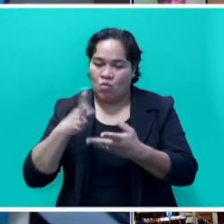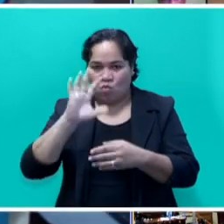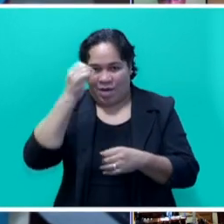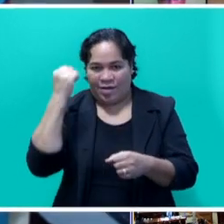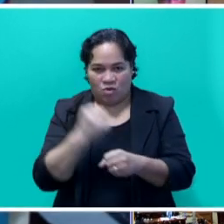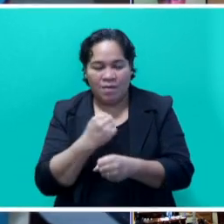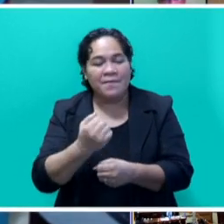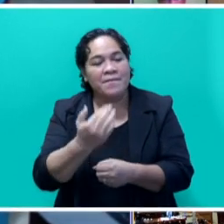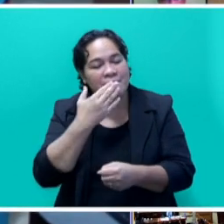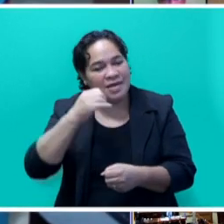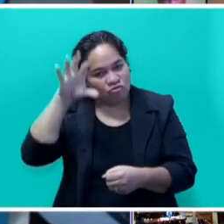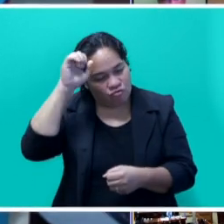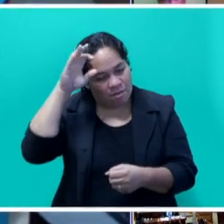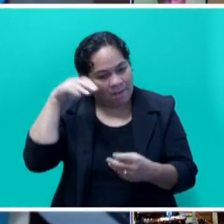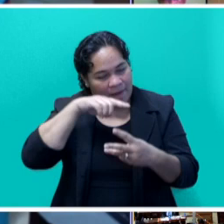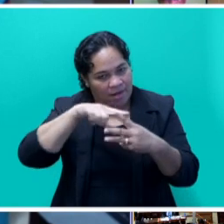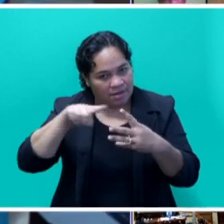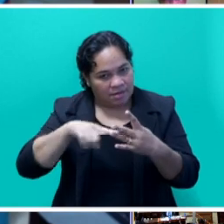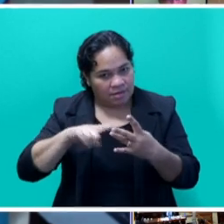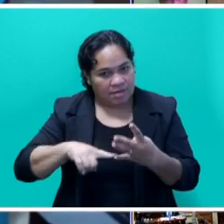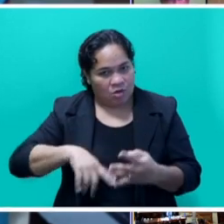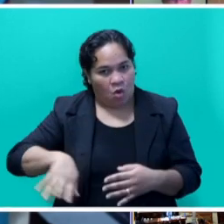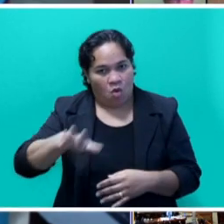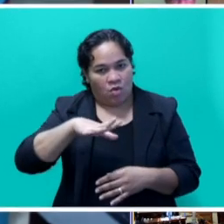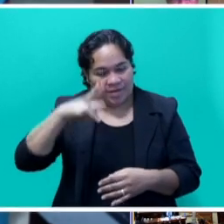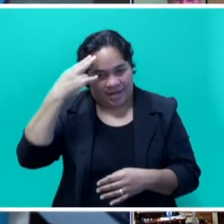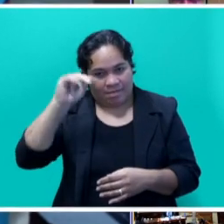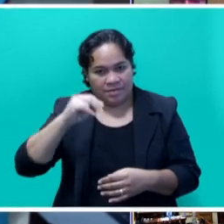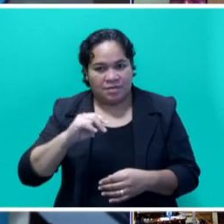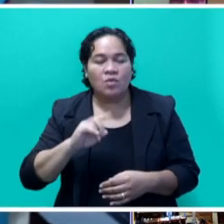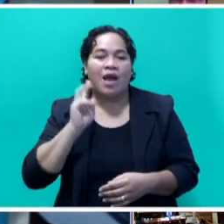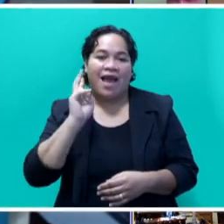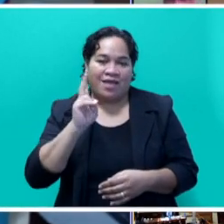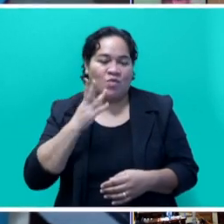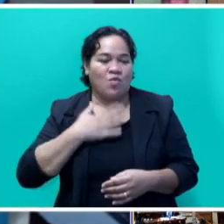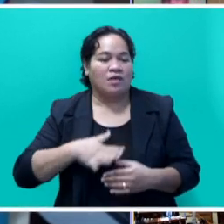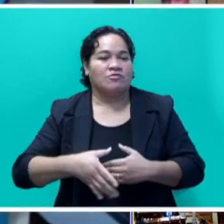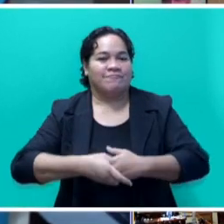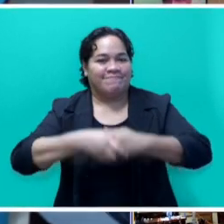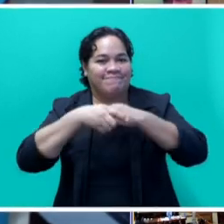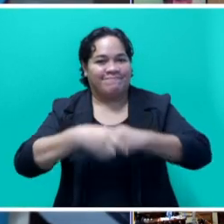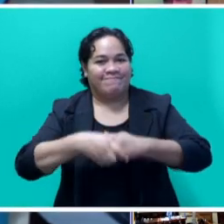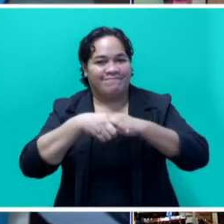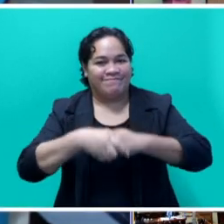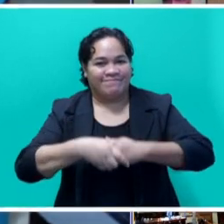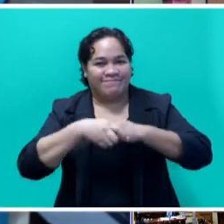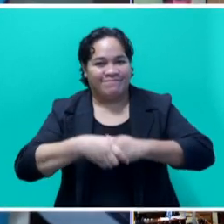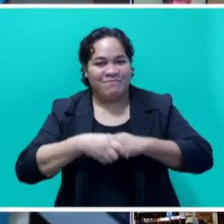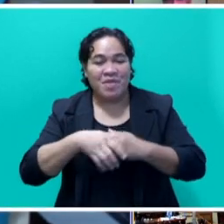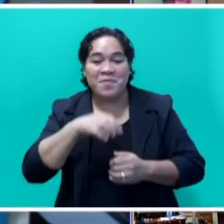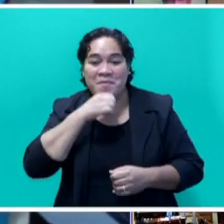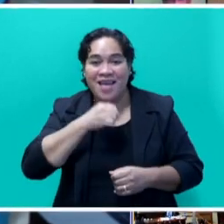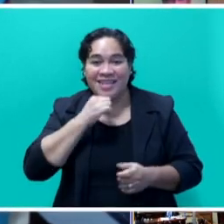that. I want to, Mr. Speaker, I want to again congratulate our men's sevens